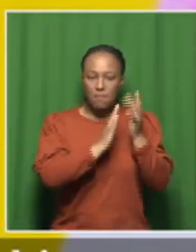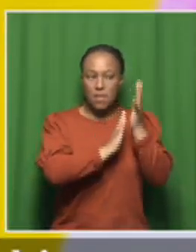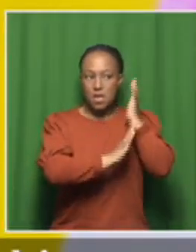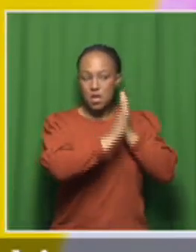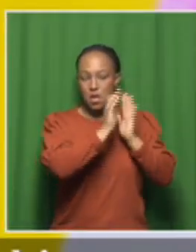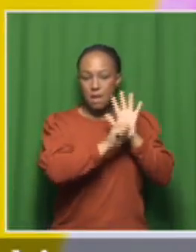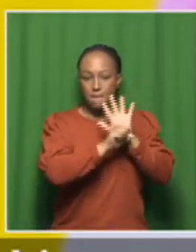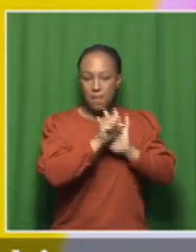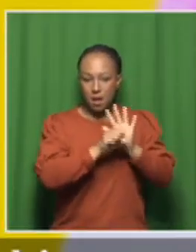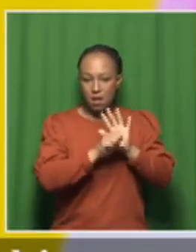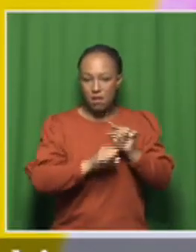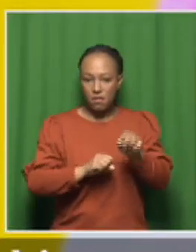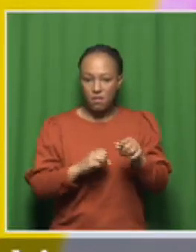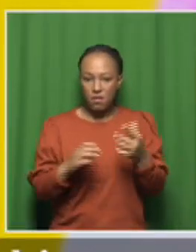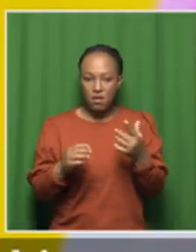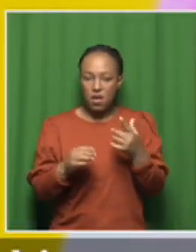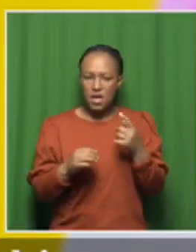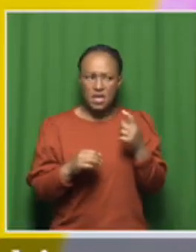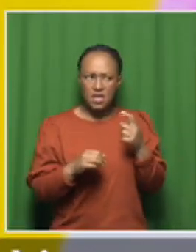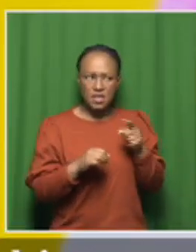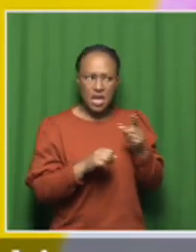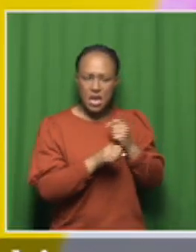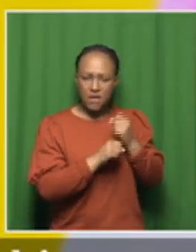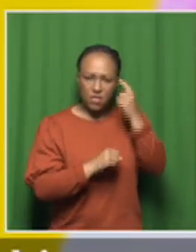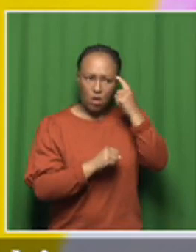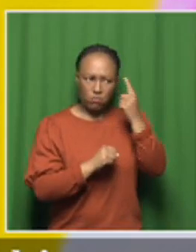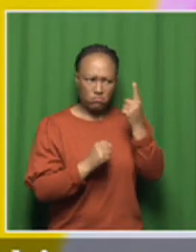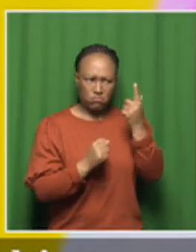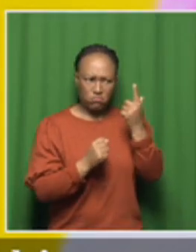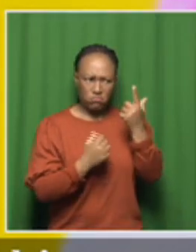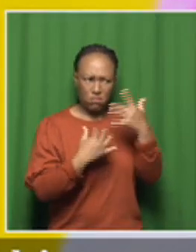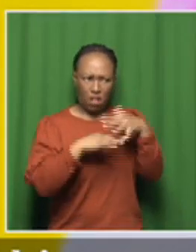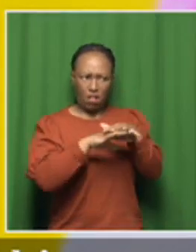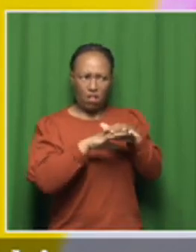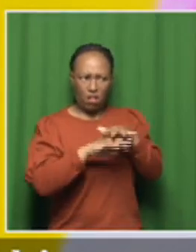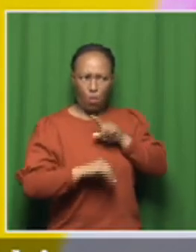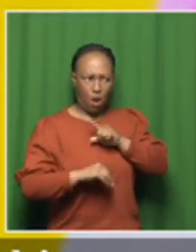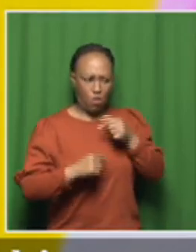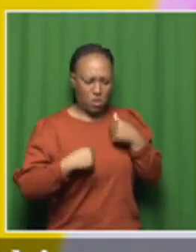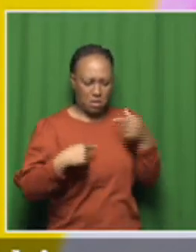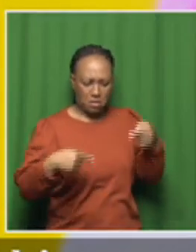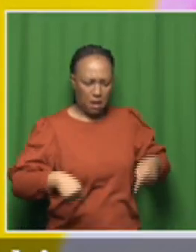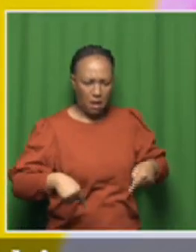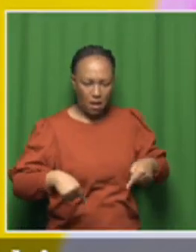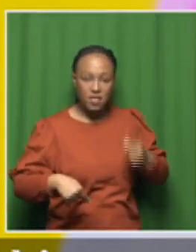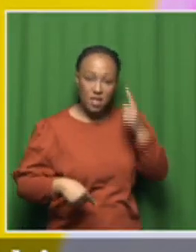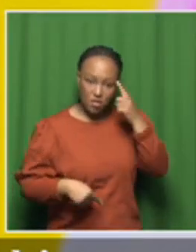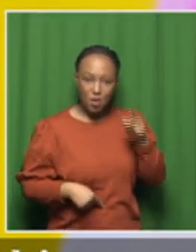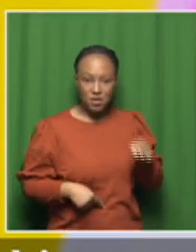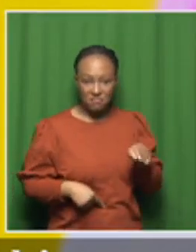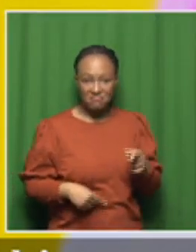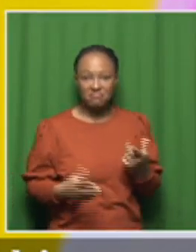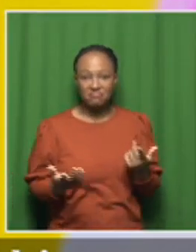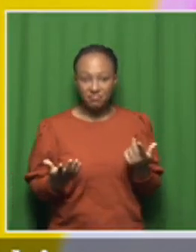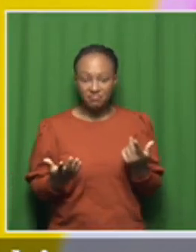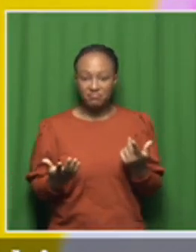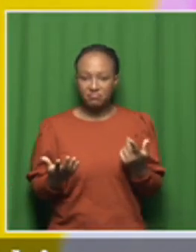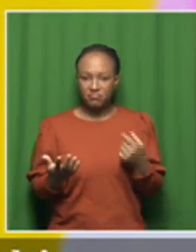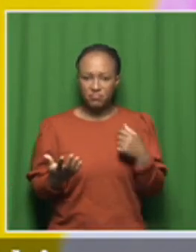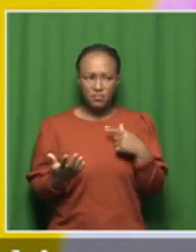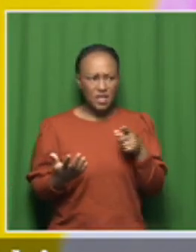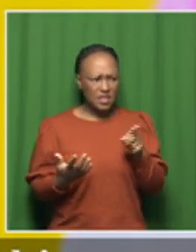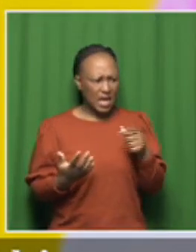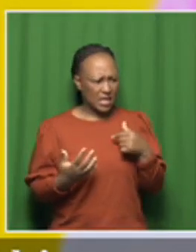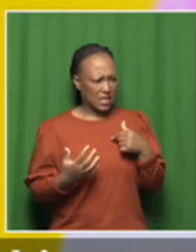they never thought that the two could merge, right? So it's like, okay, why are we even here? So and it came as a surprise to